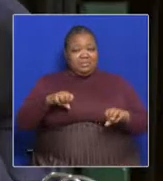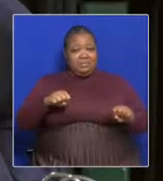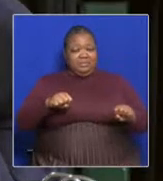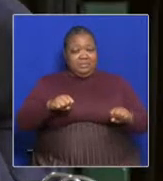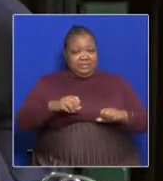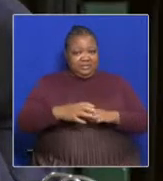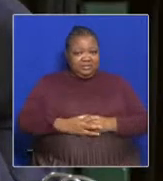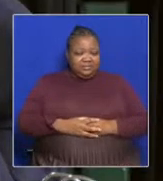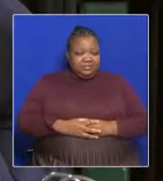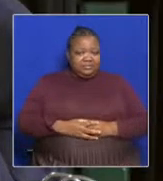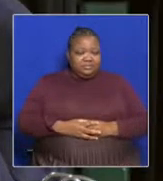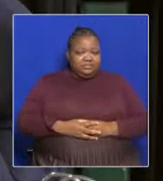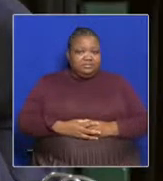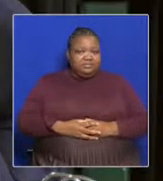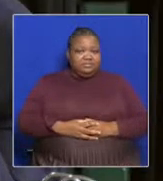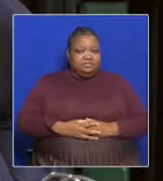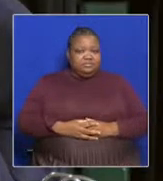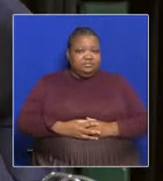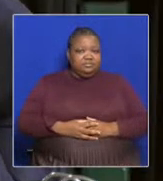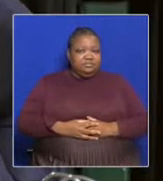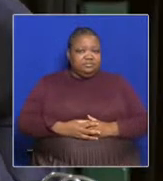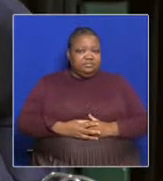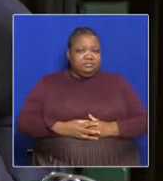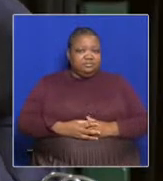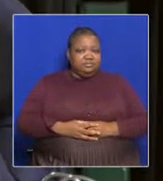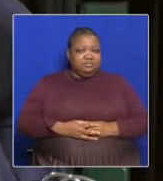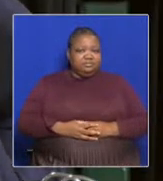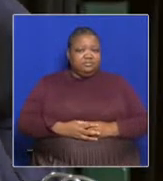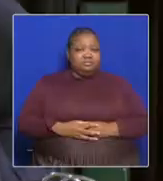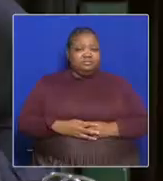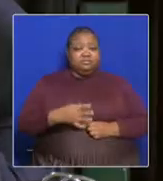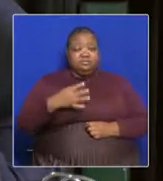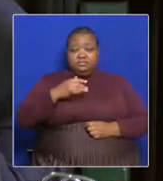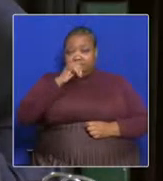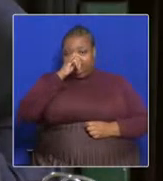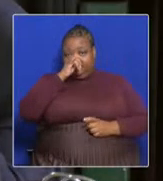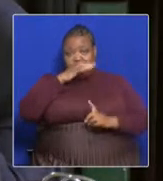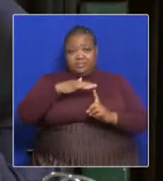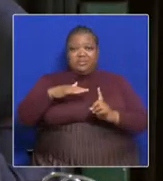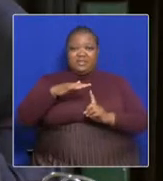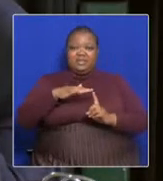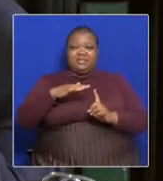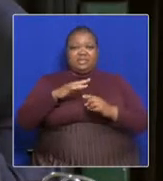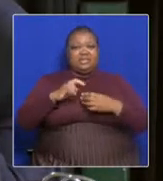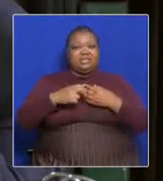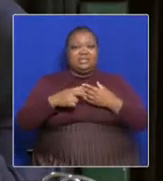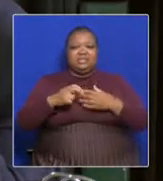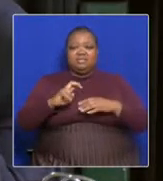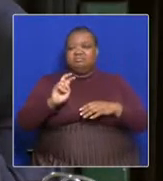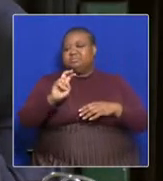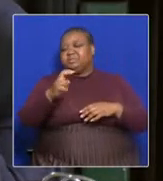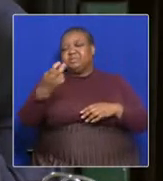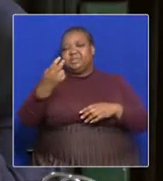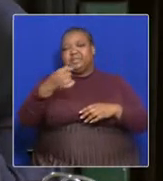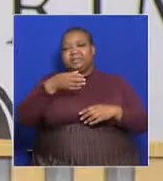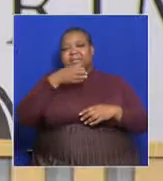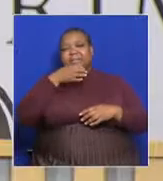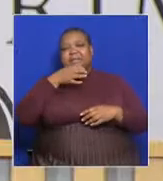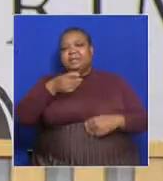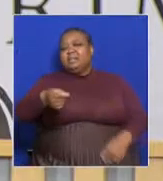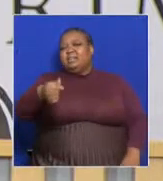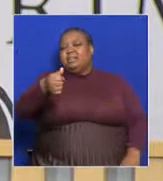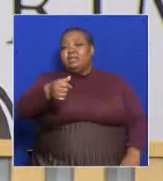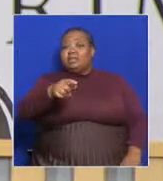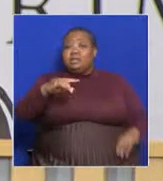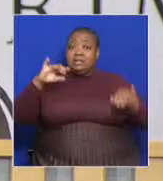Again, it's not going to a crime scene involving the theft of beer. It's quite something quite serious. Why